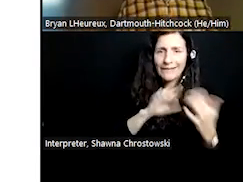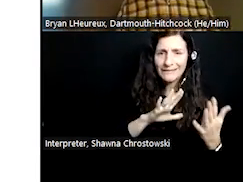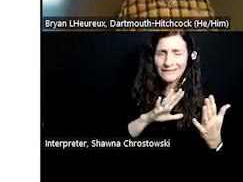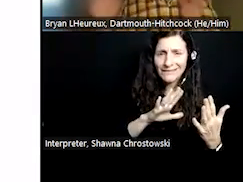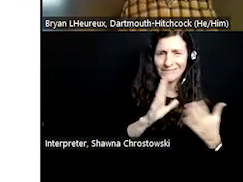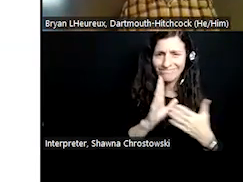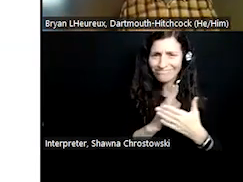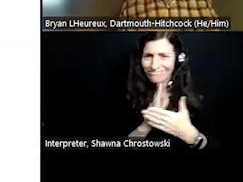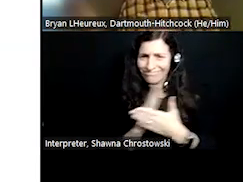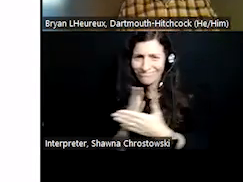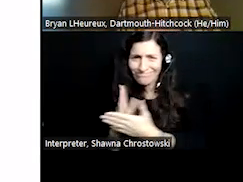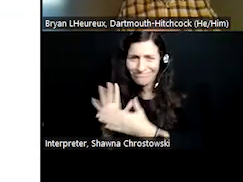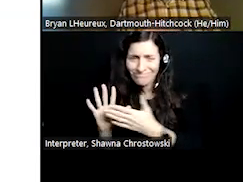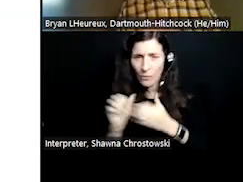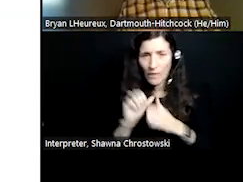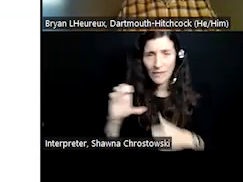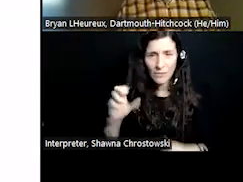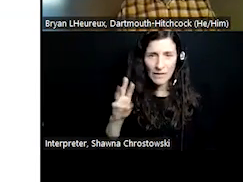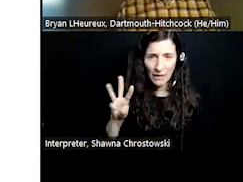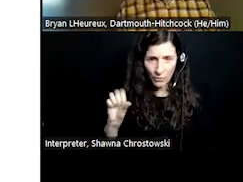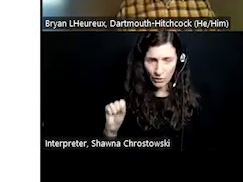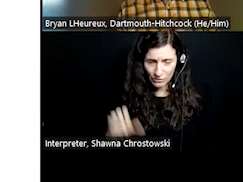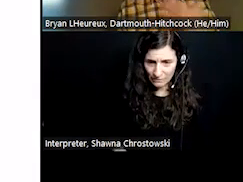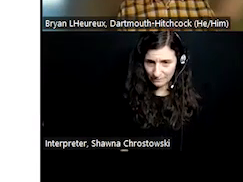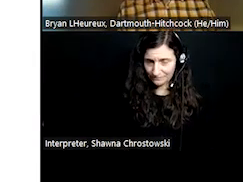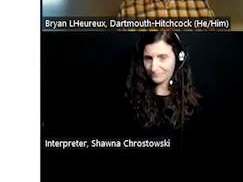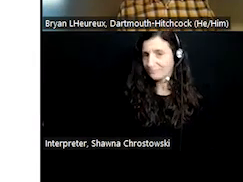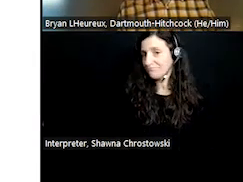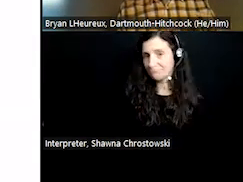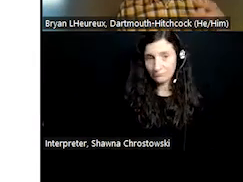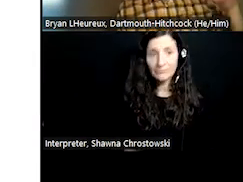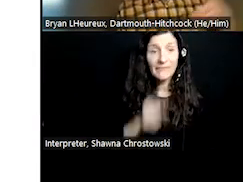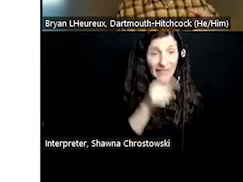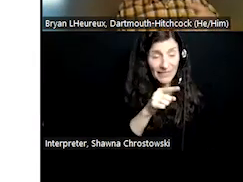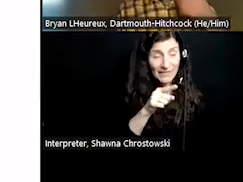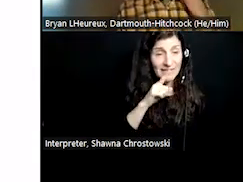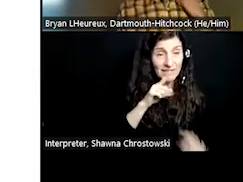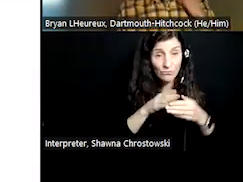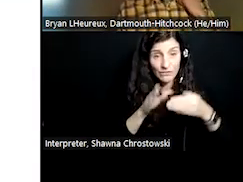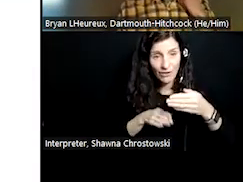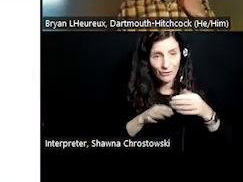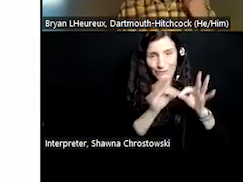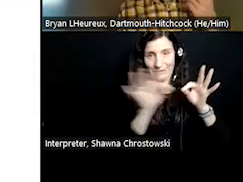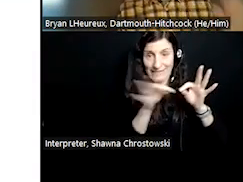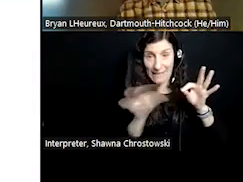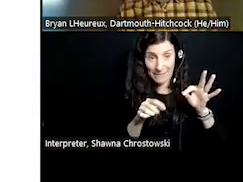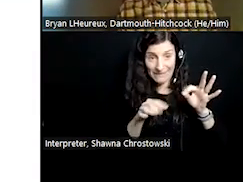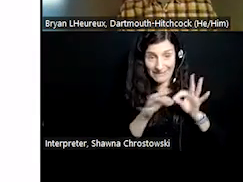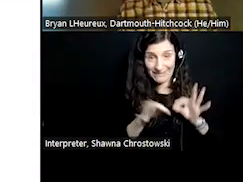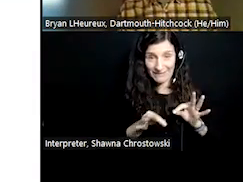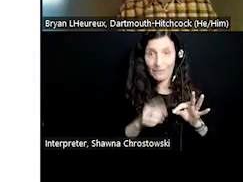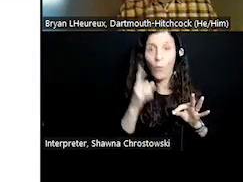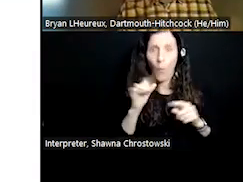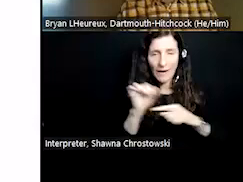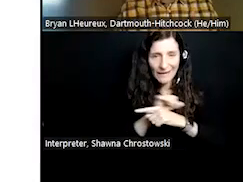workers. I will talk about that a little bit later on, but this is the result, or these statements are the results of one of the exercises